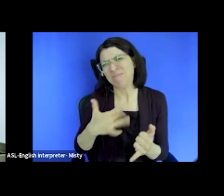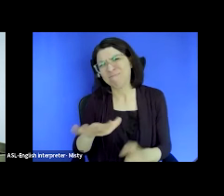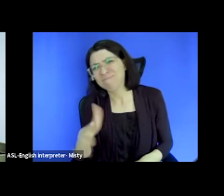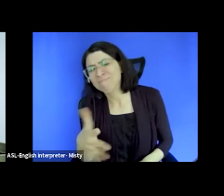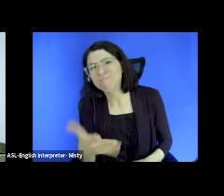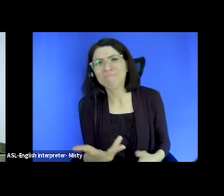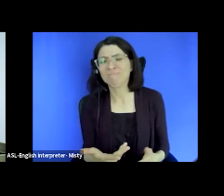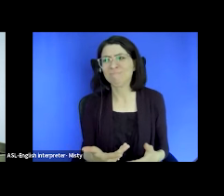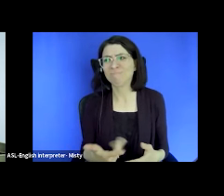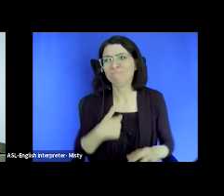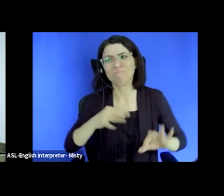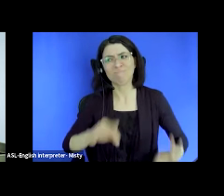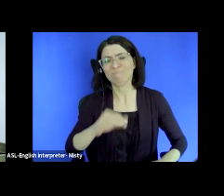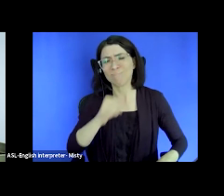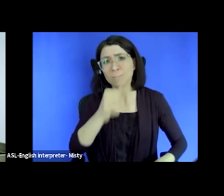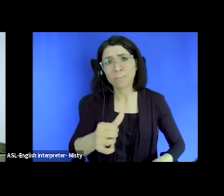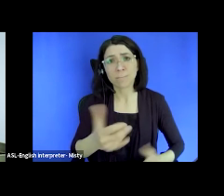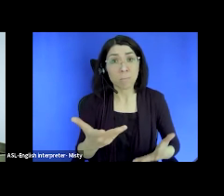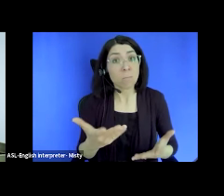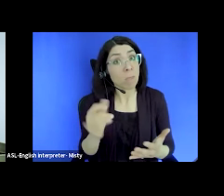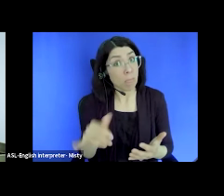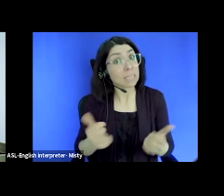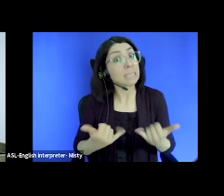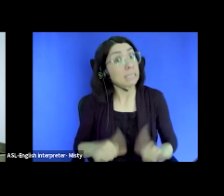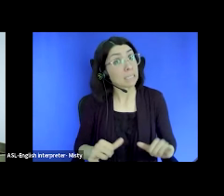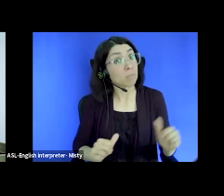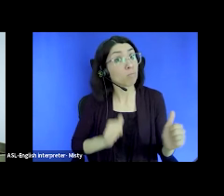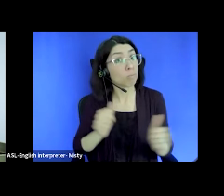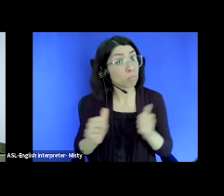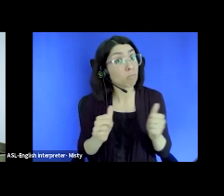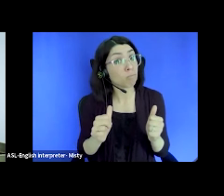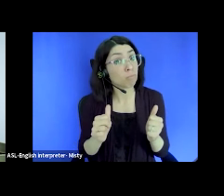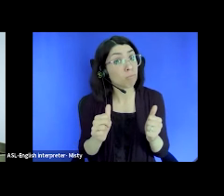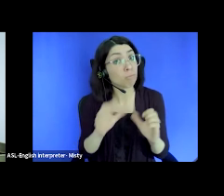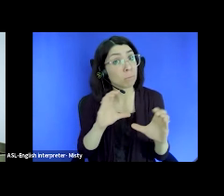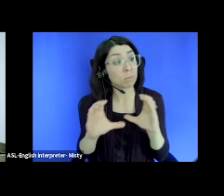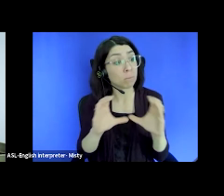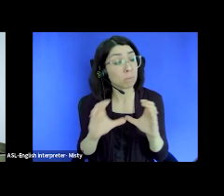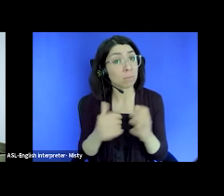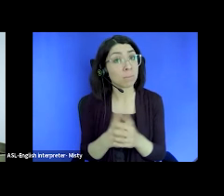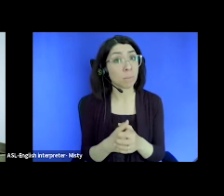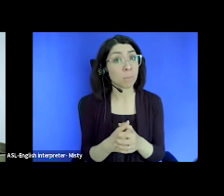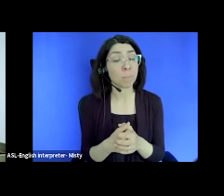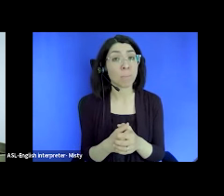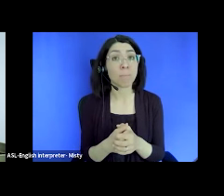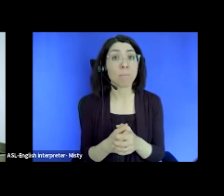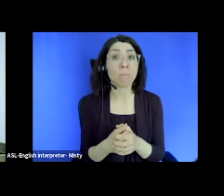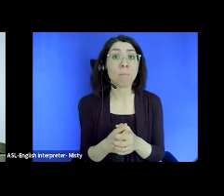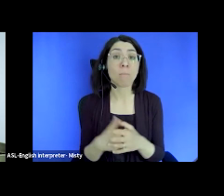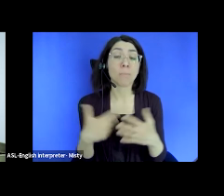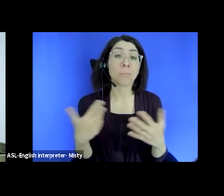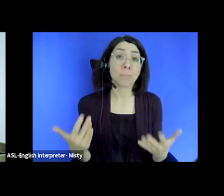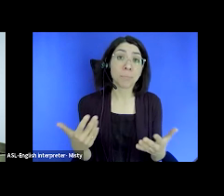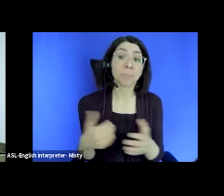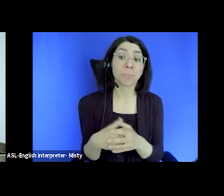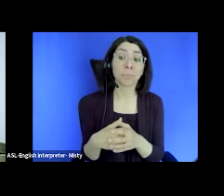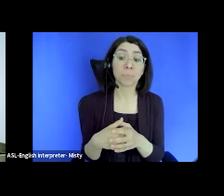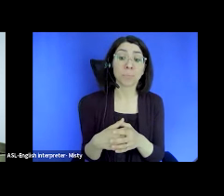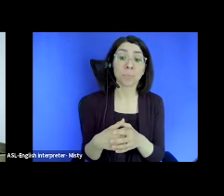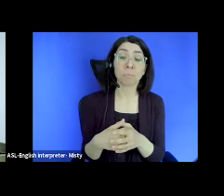feel comfortable enough sharing that. That's still an assertive behavior. I know that sometimes we feel like that might be passive because providing an